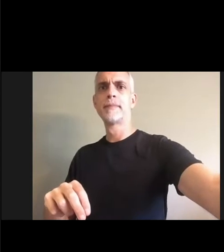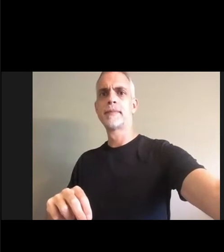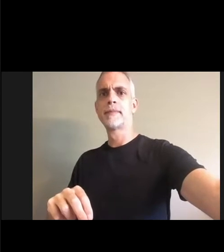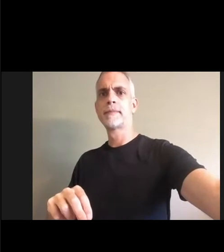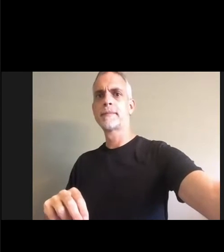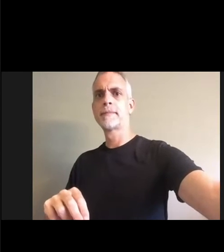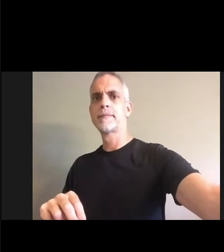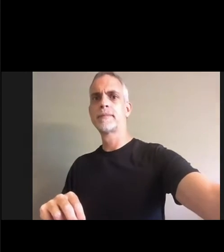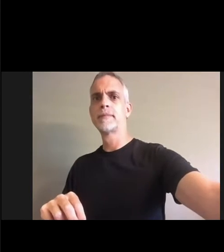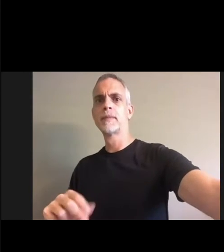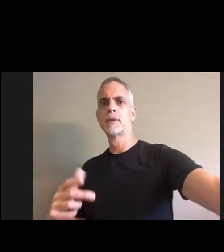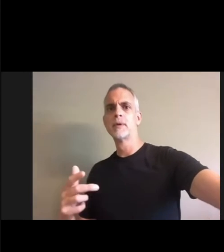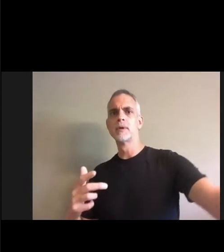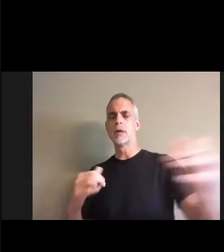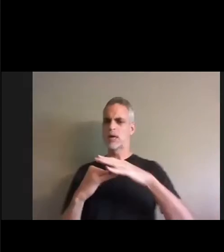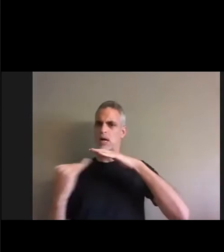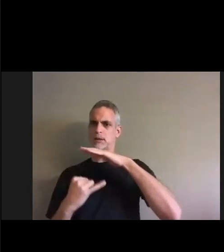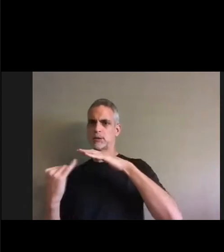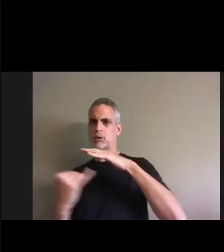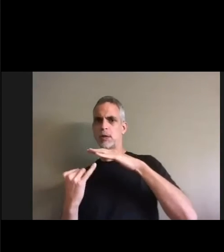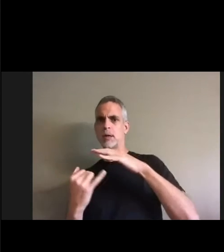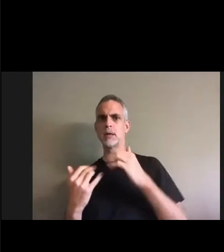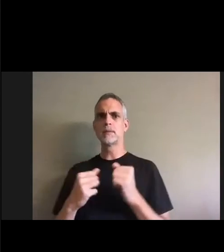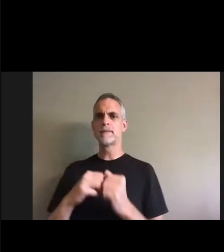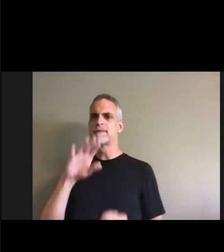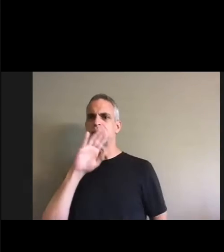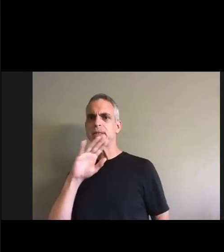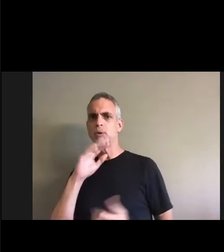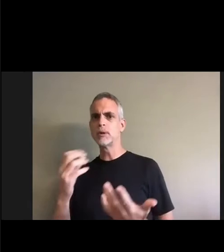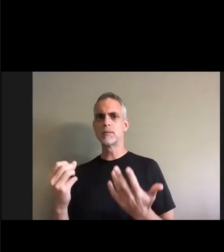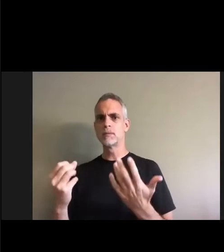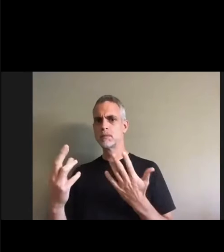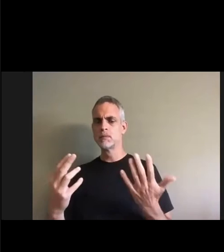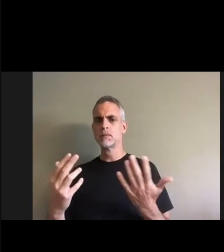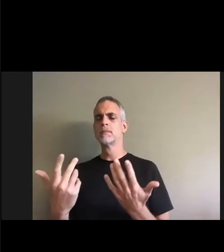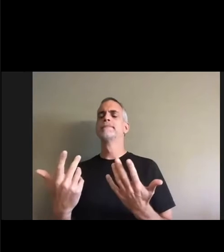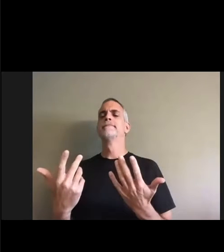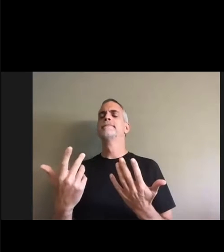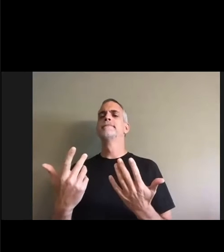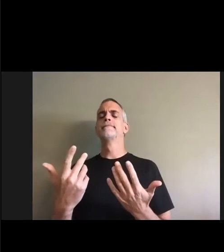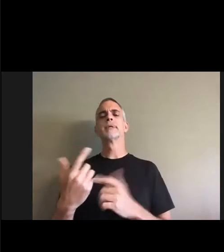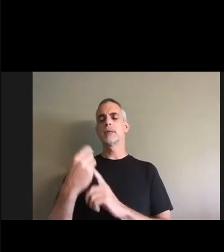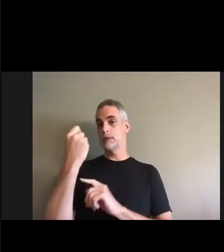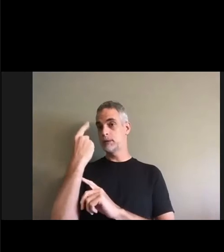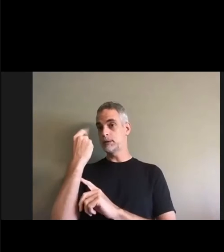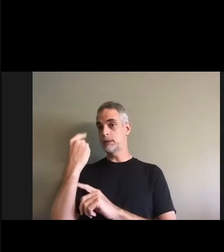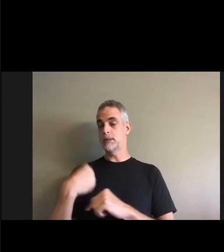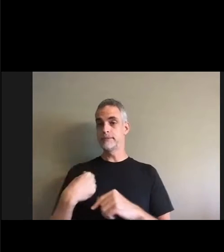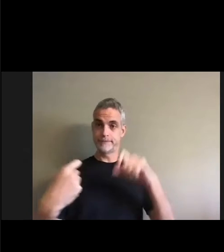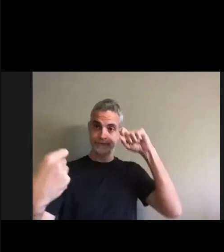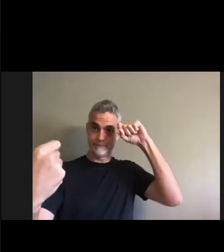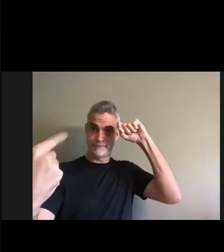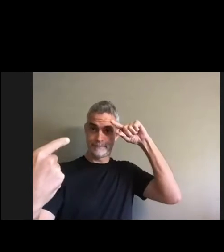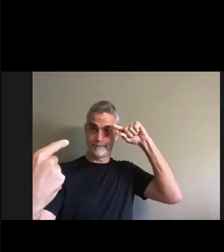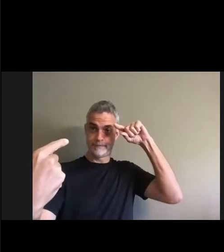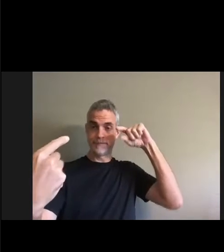able to participate, right? Maybe even a feeling of isolation or frustration.